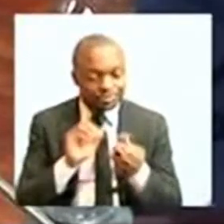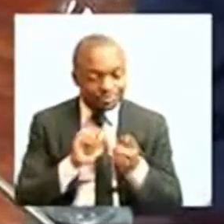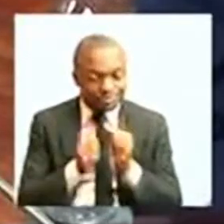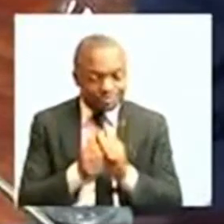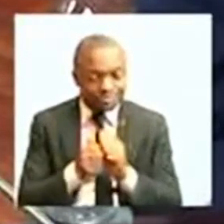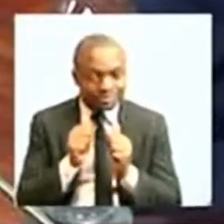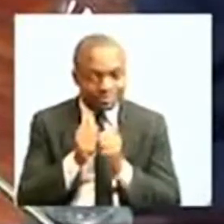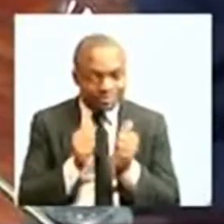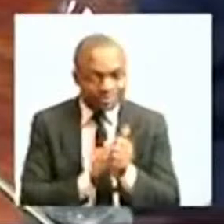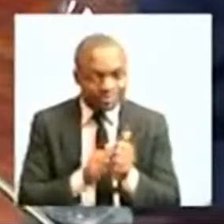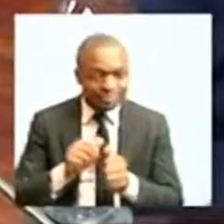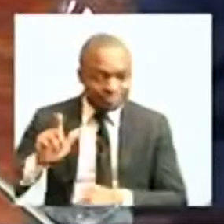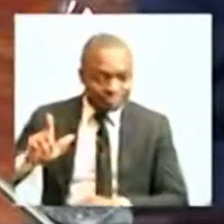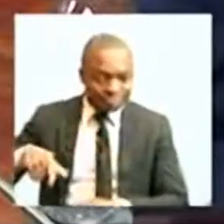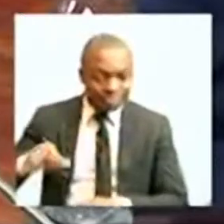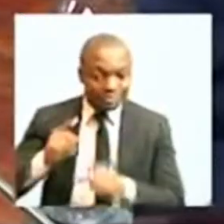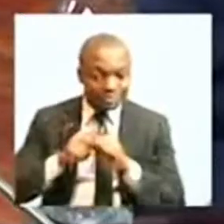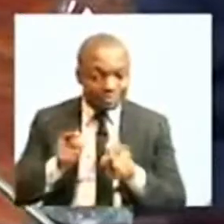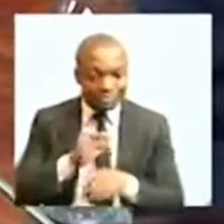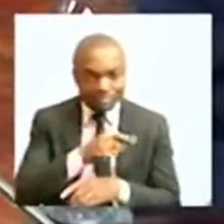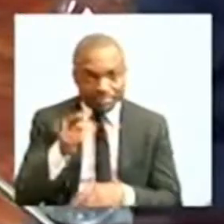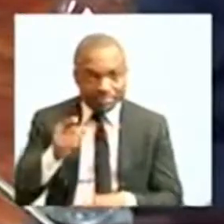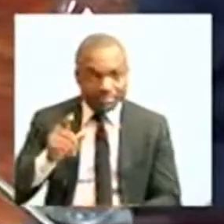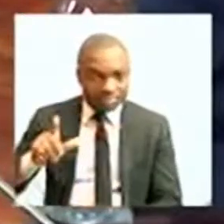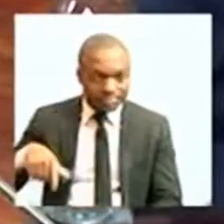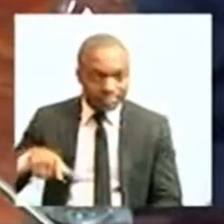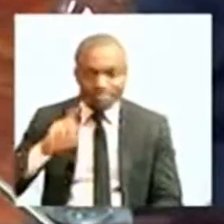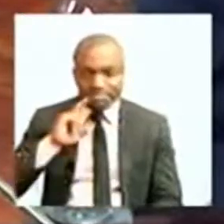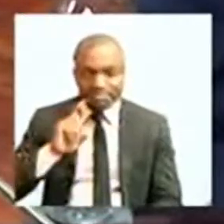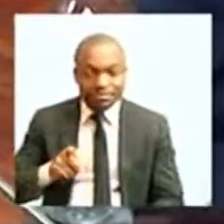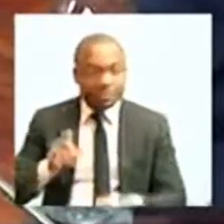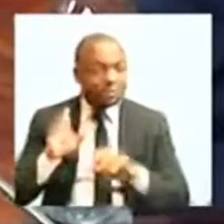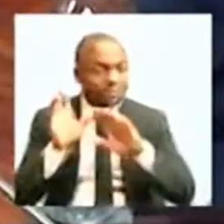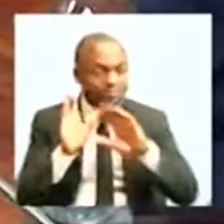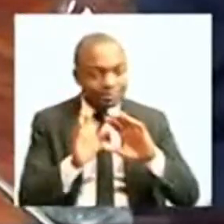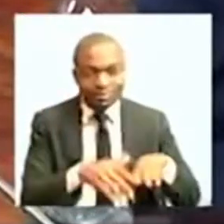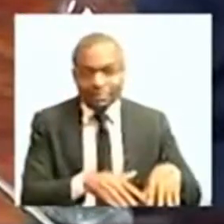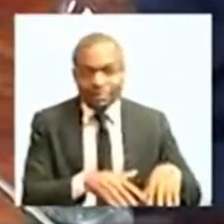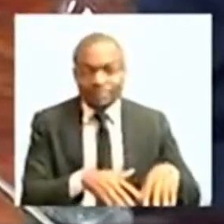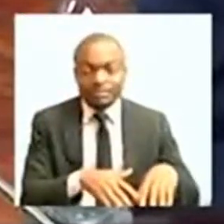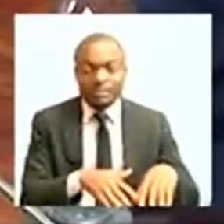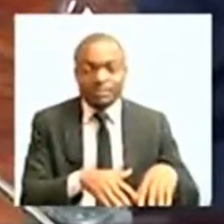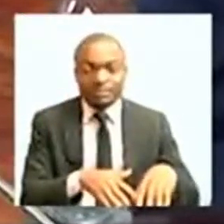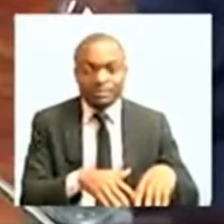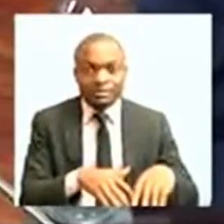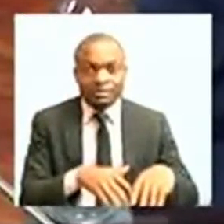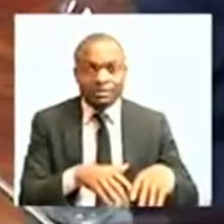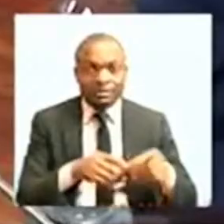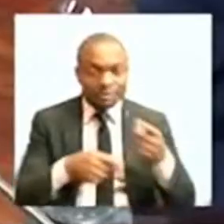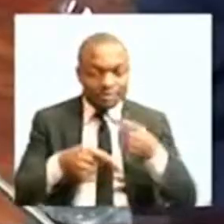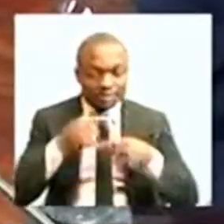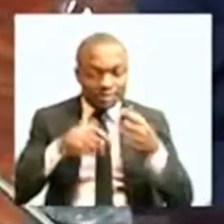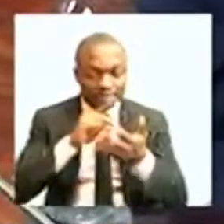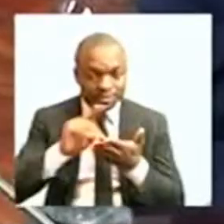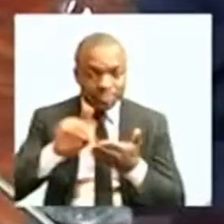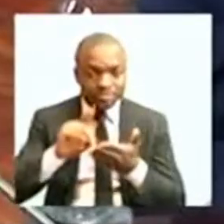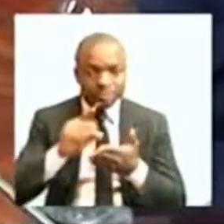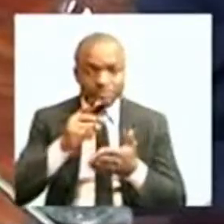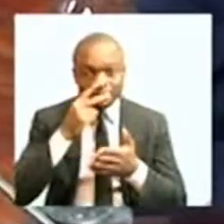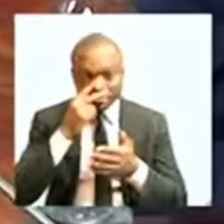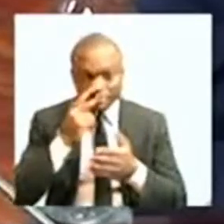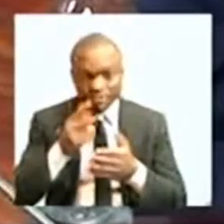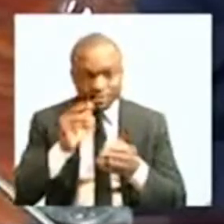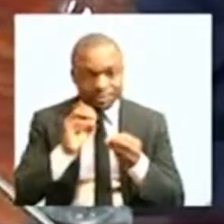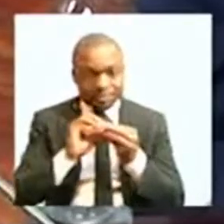delays, but most of those delays should be unbundled in the next coming weeks, and we should expect to see some substantial